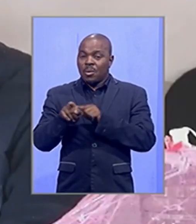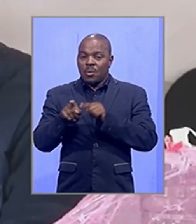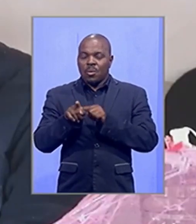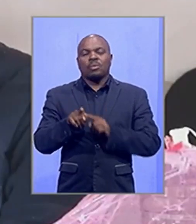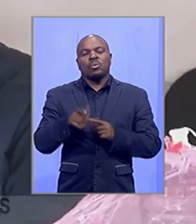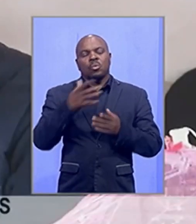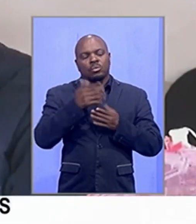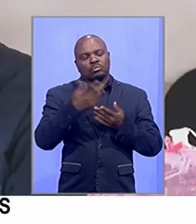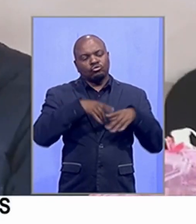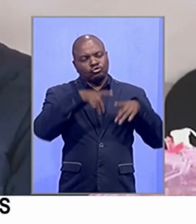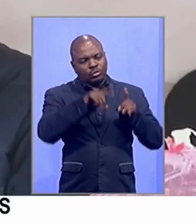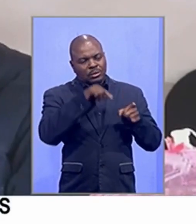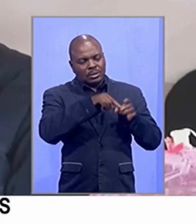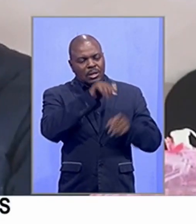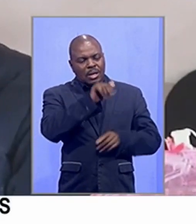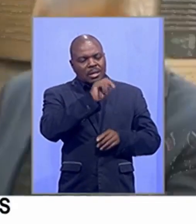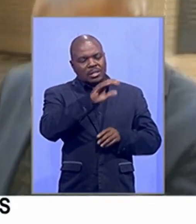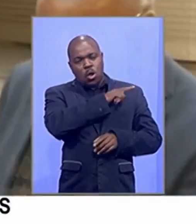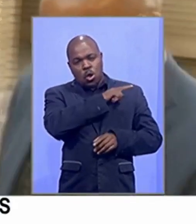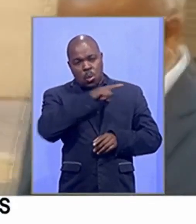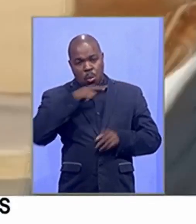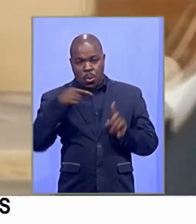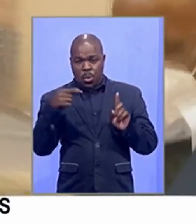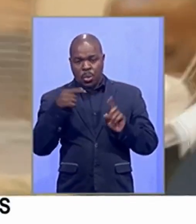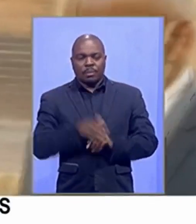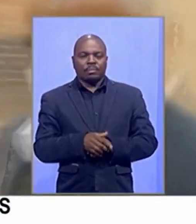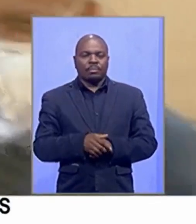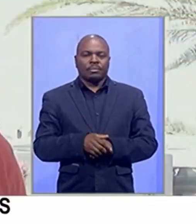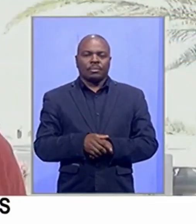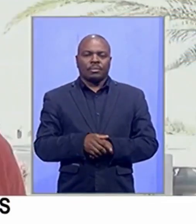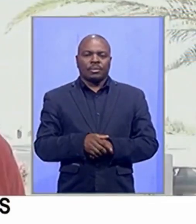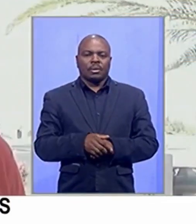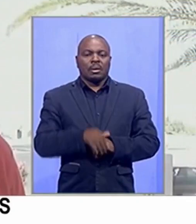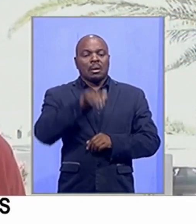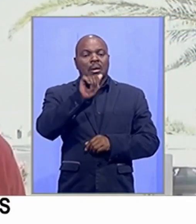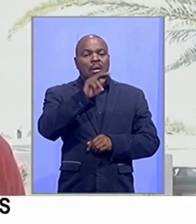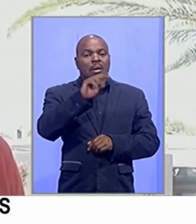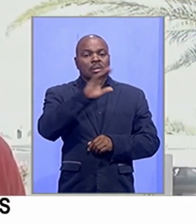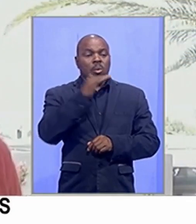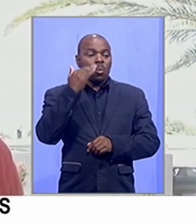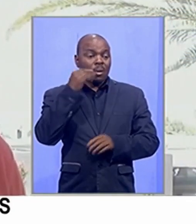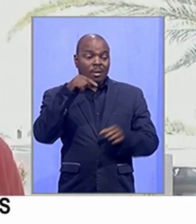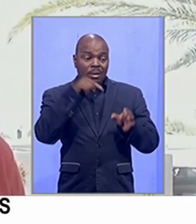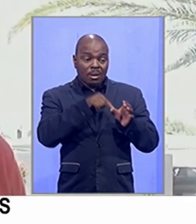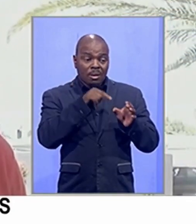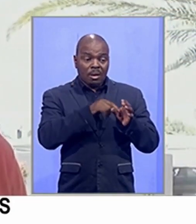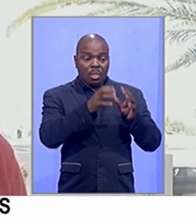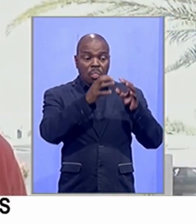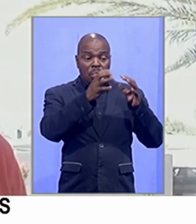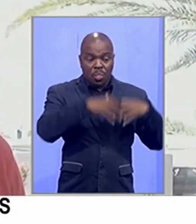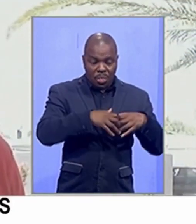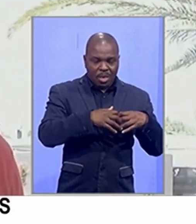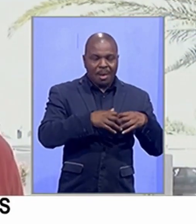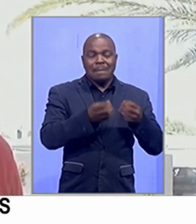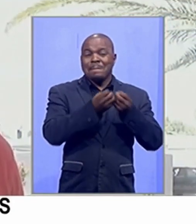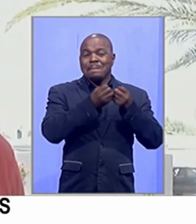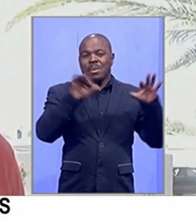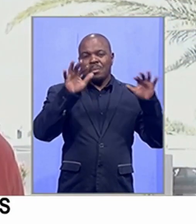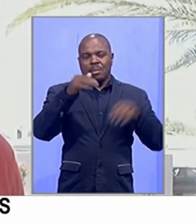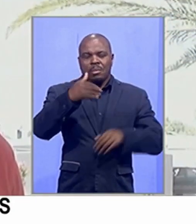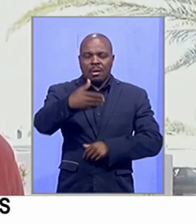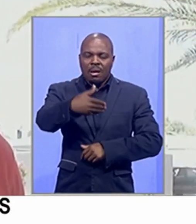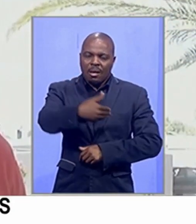setilo sa bonna setilo jwa ANC sebaka. ANC, when it goes down, it hurts many people. There are many people who may